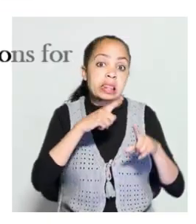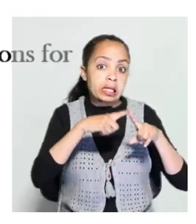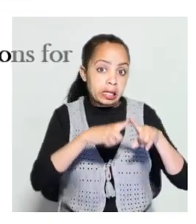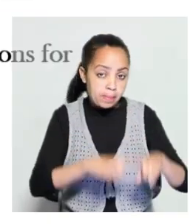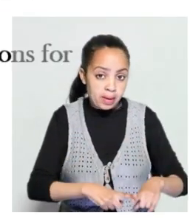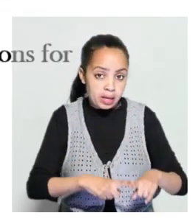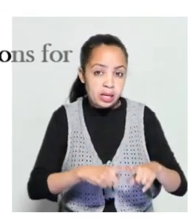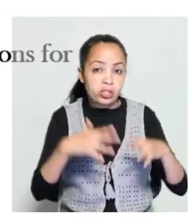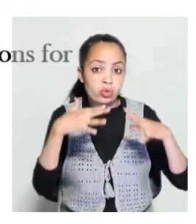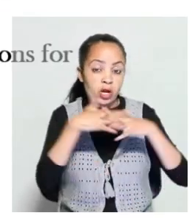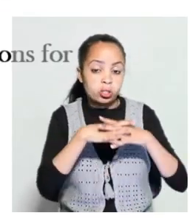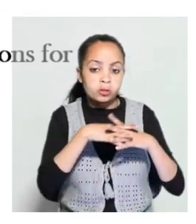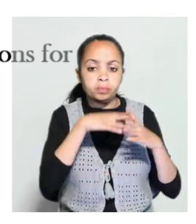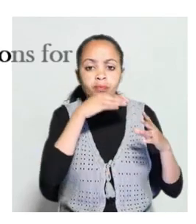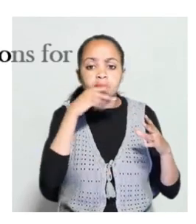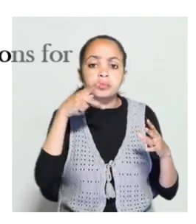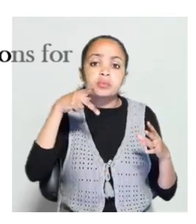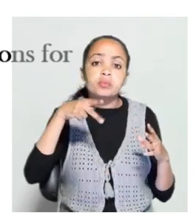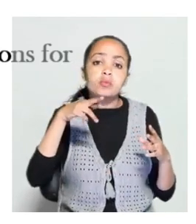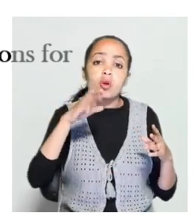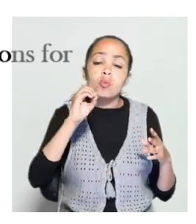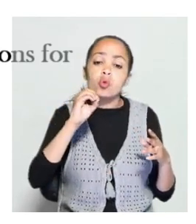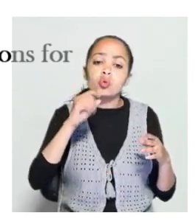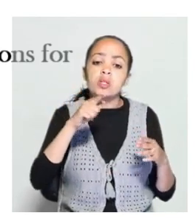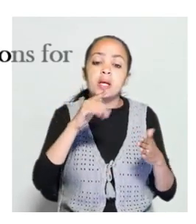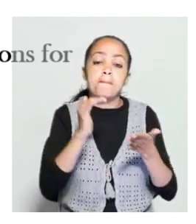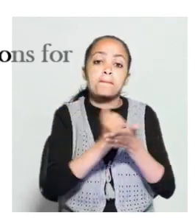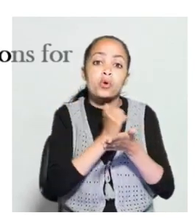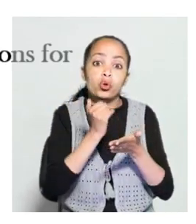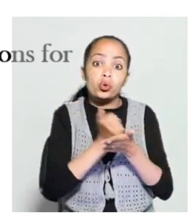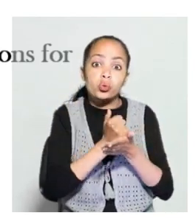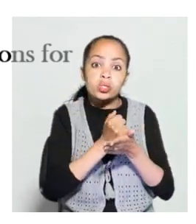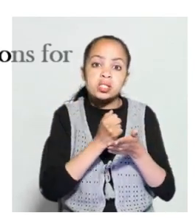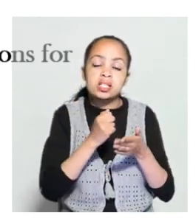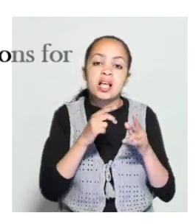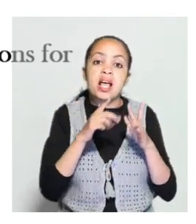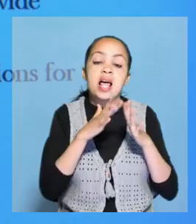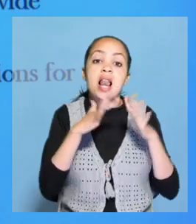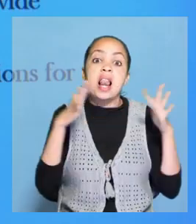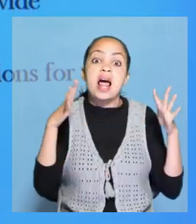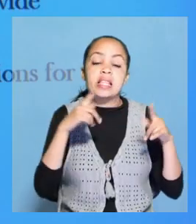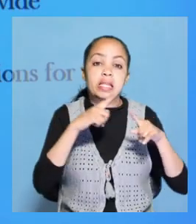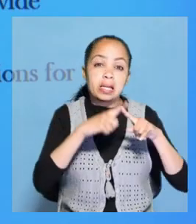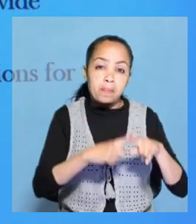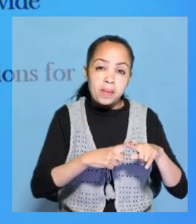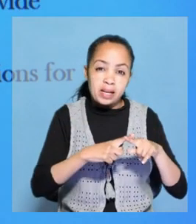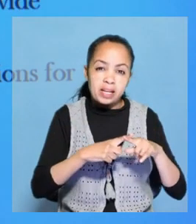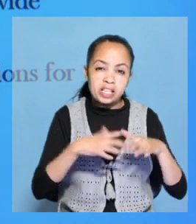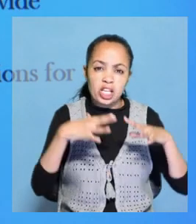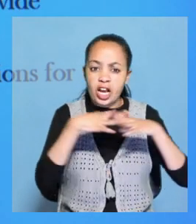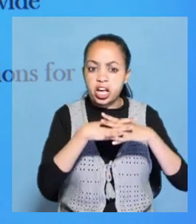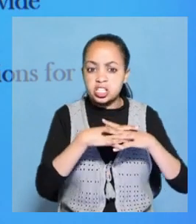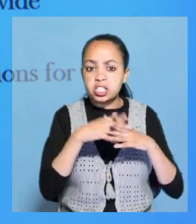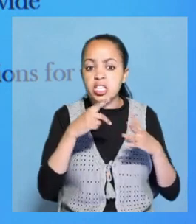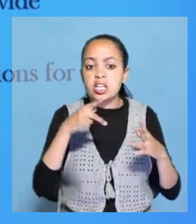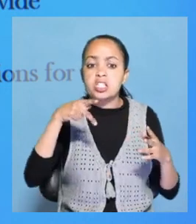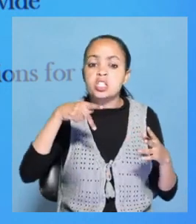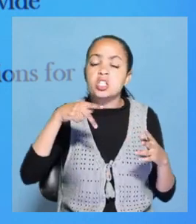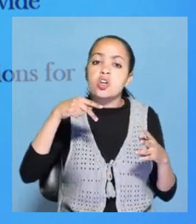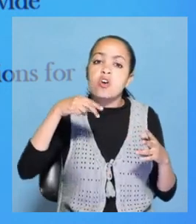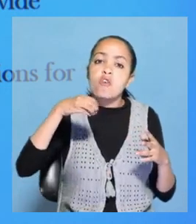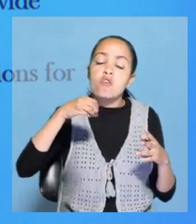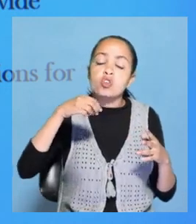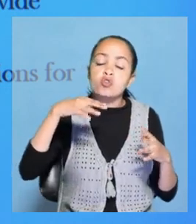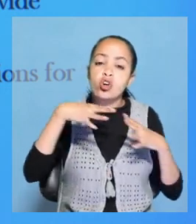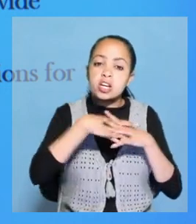reaction, and again proton that can be produced in light-dependent reaction. There is phosphorylation, there